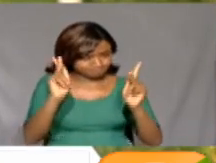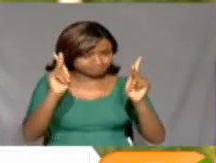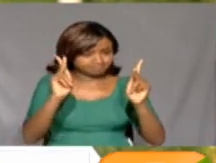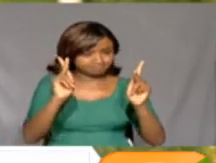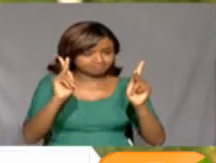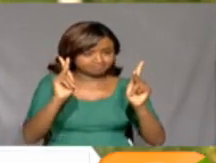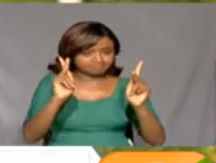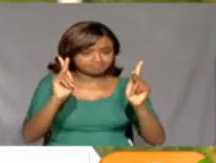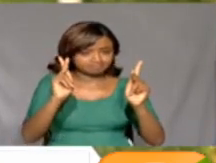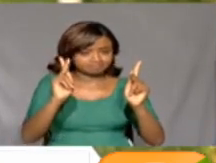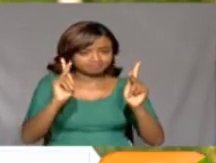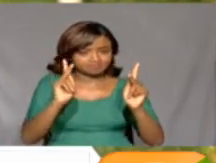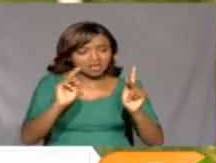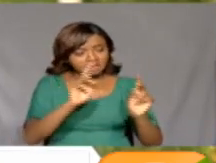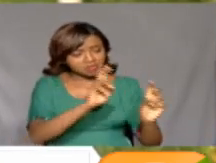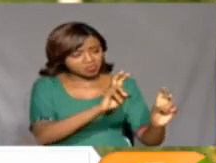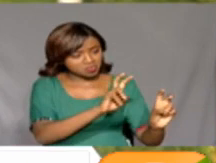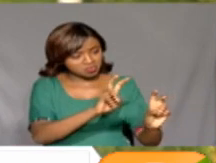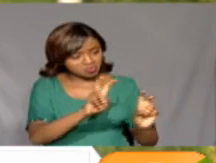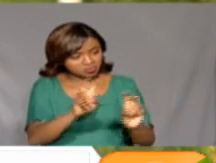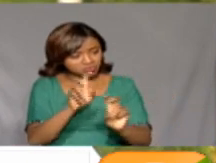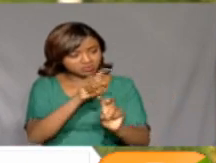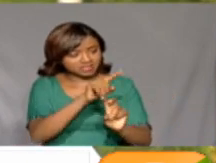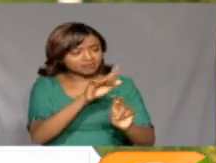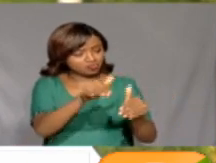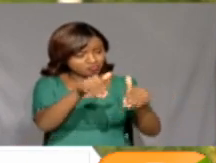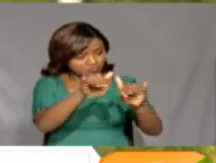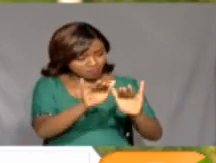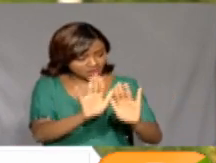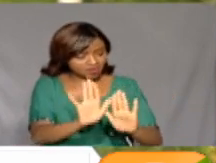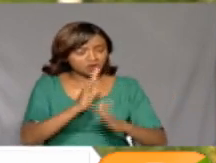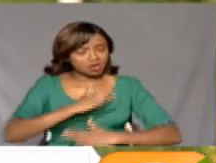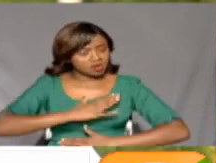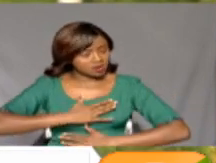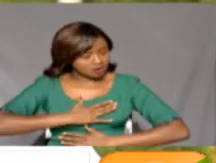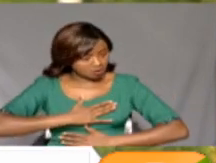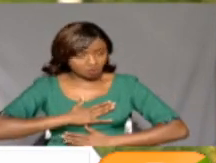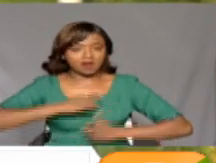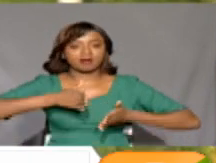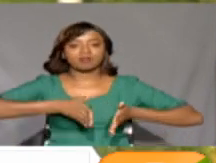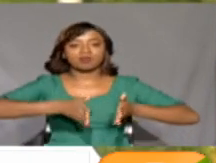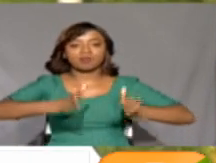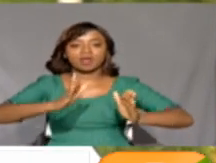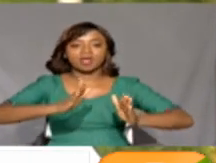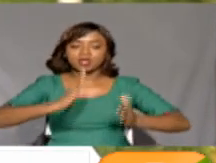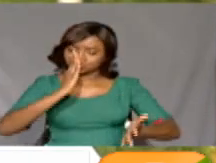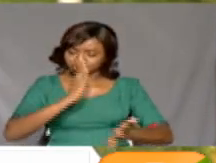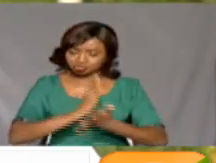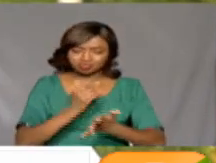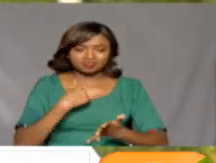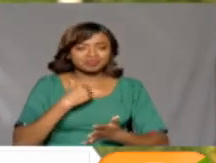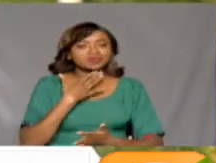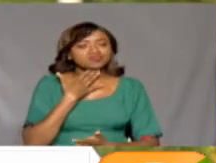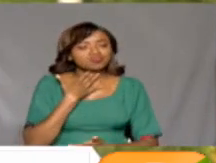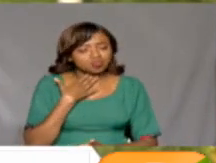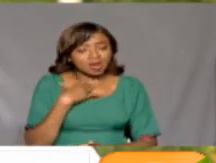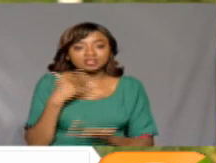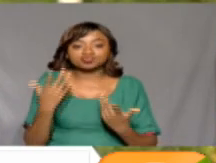state funeral. That would be my biggest desire, to be